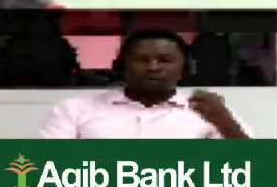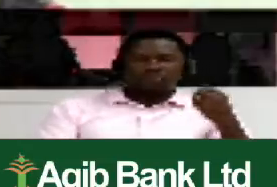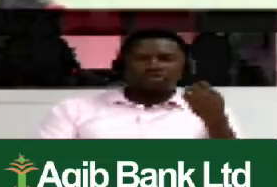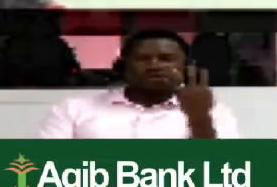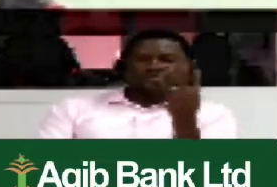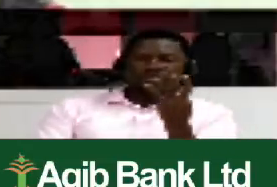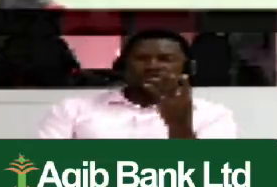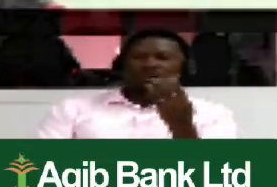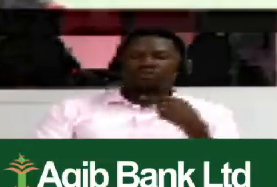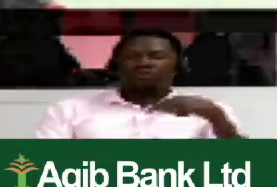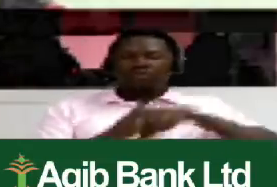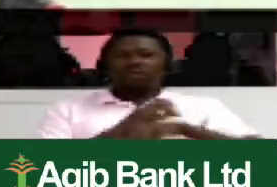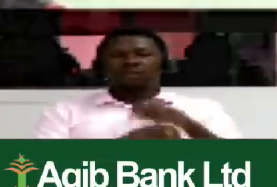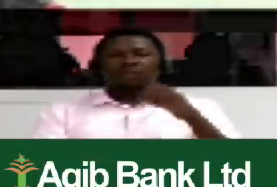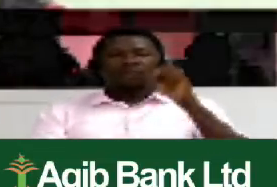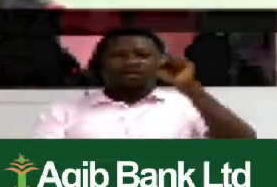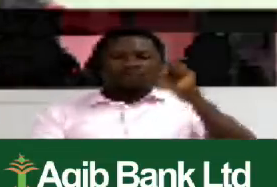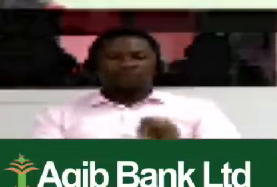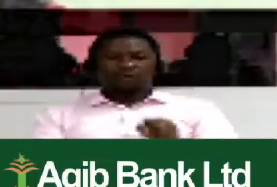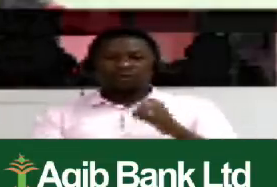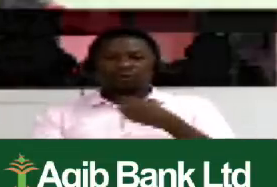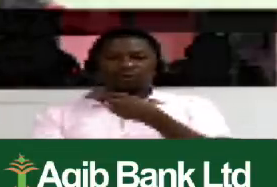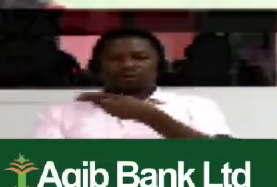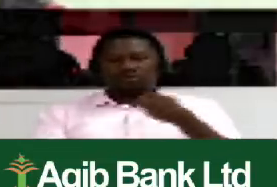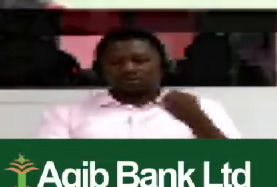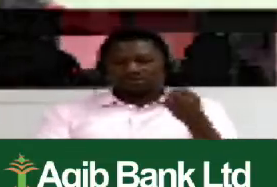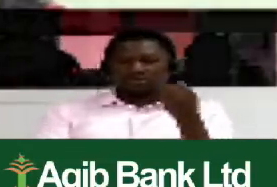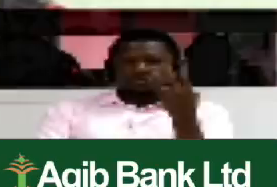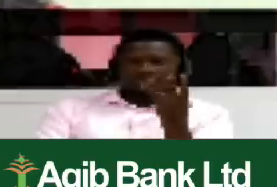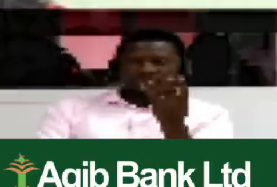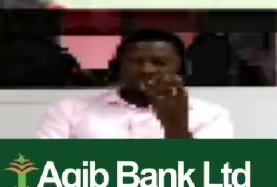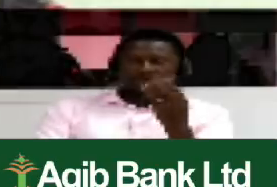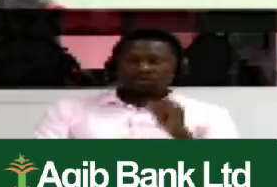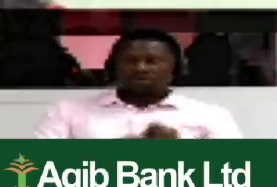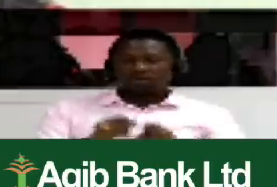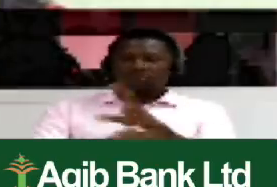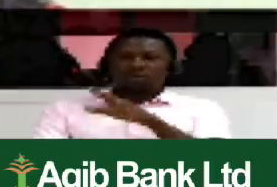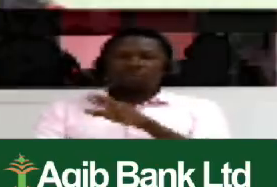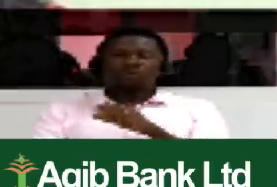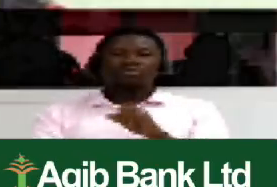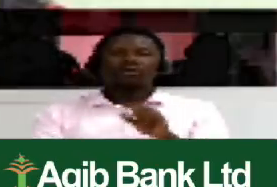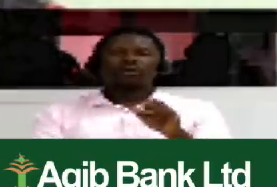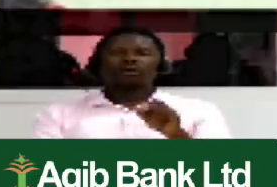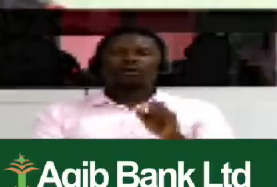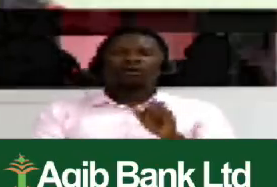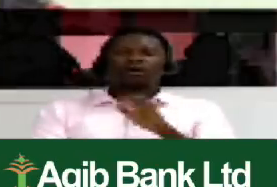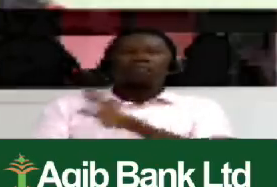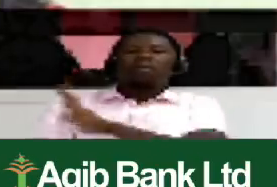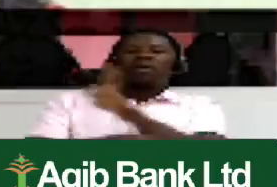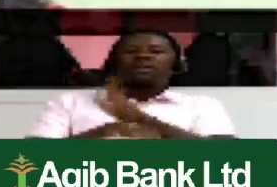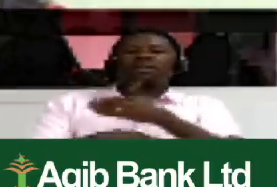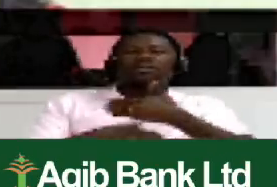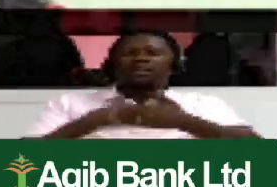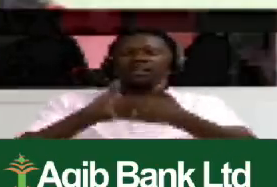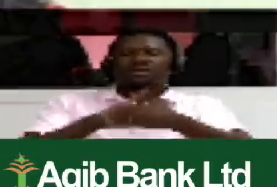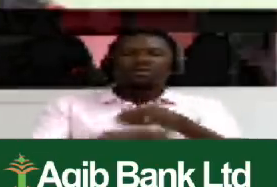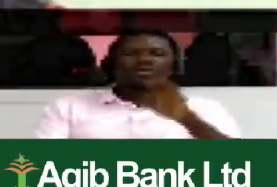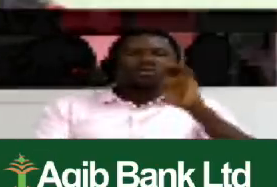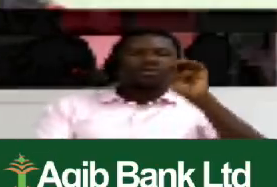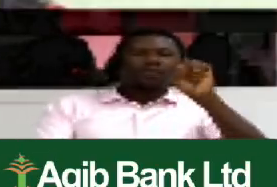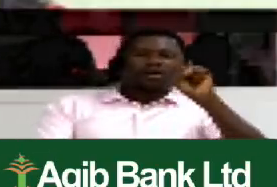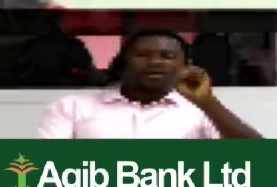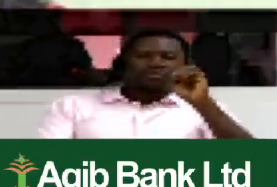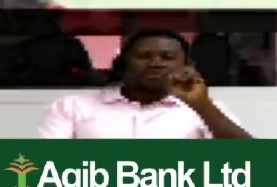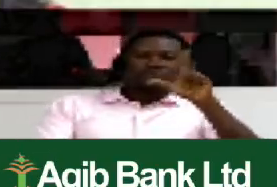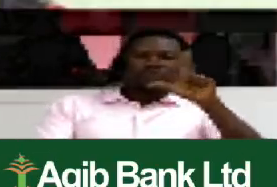in September 2004, I was posted to Sololo Basic Cycle School. I started the